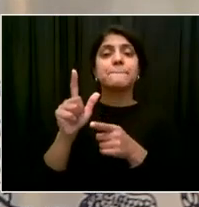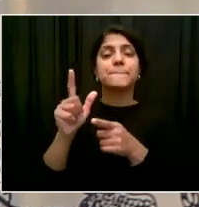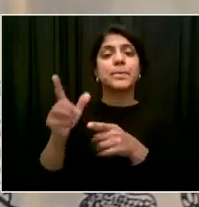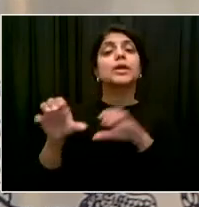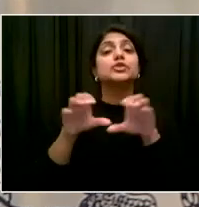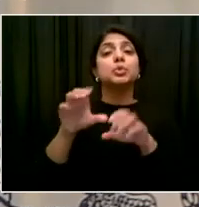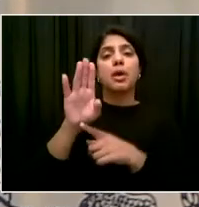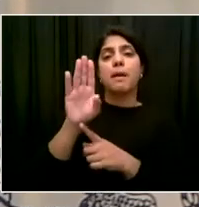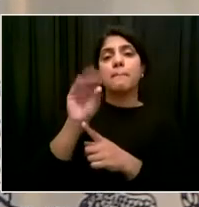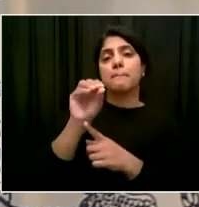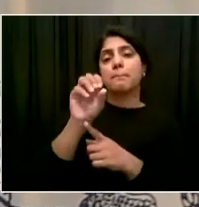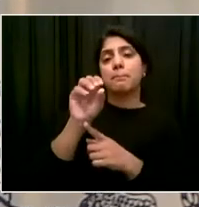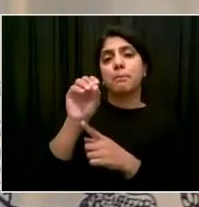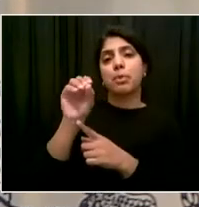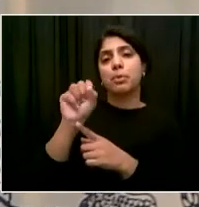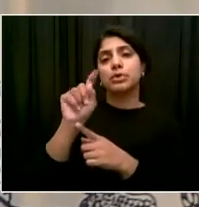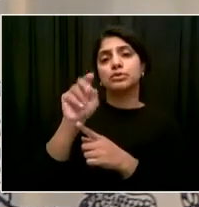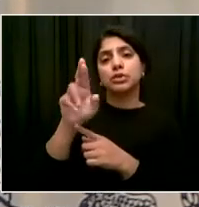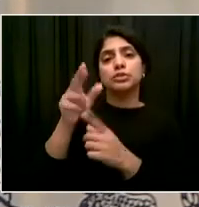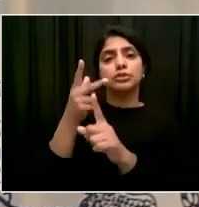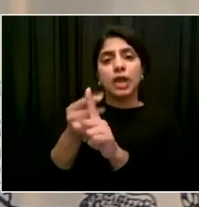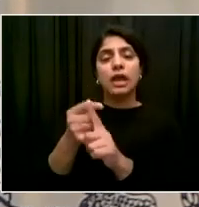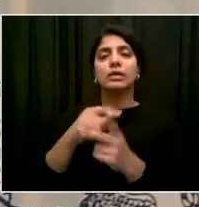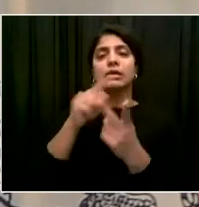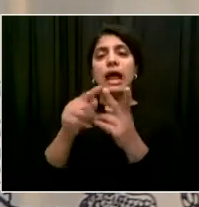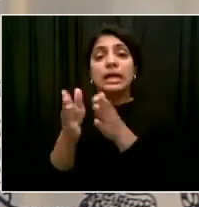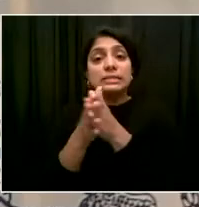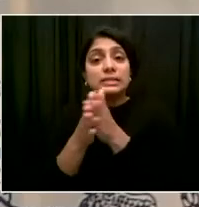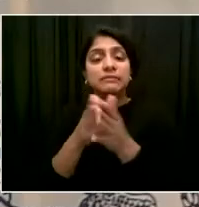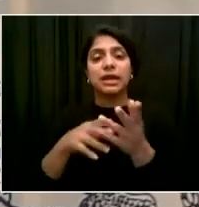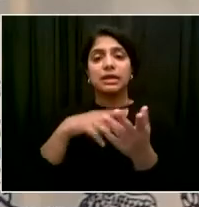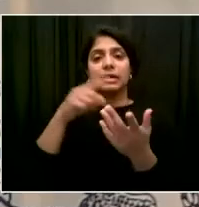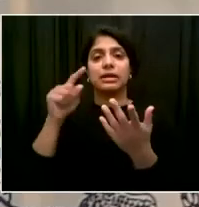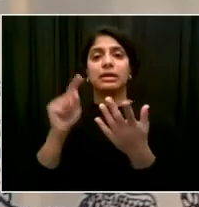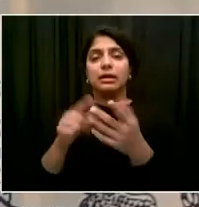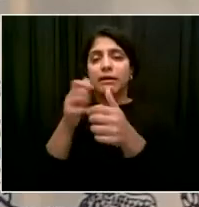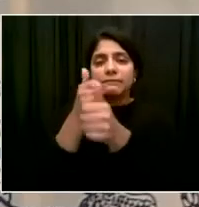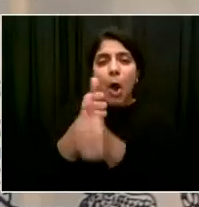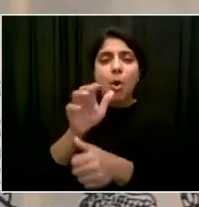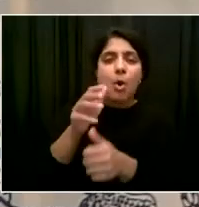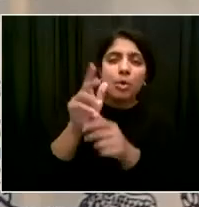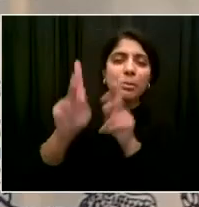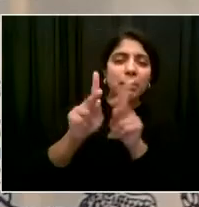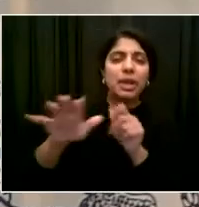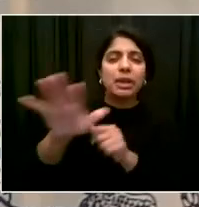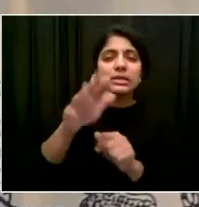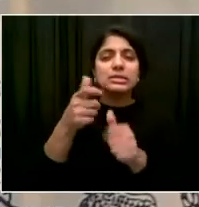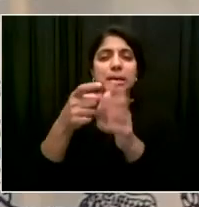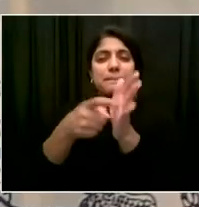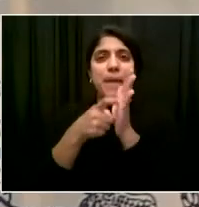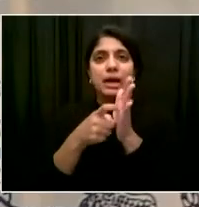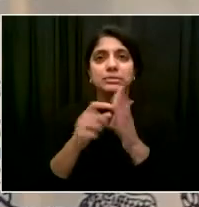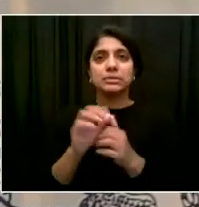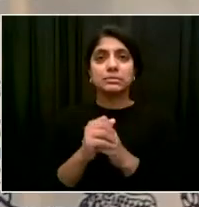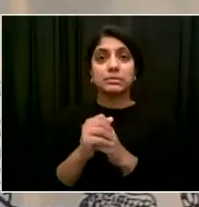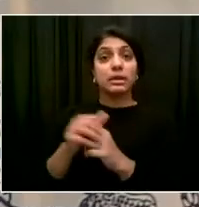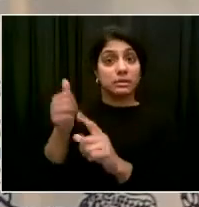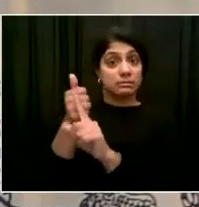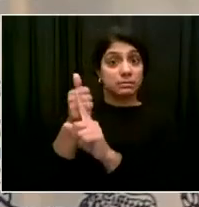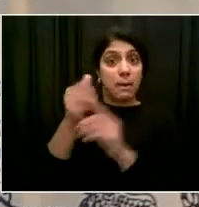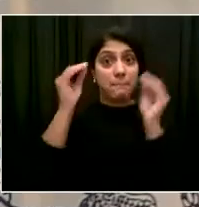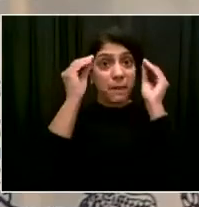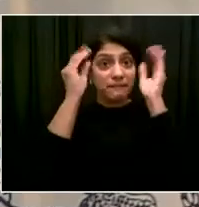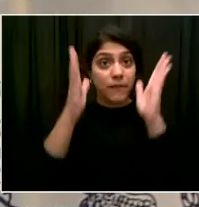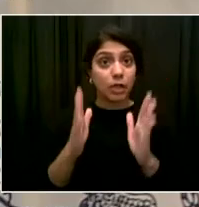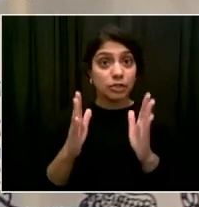that. He is a professor of molecular medicine and a cardiologist. He is the founder and